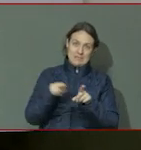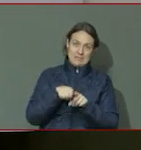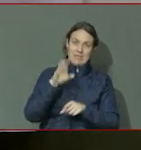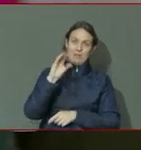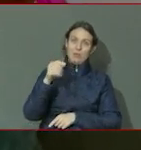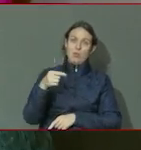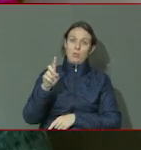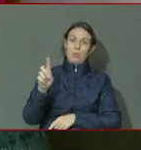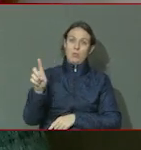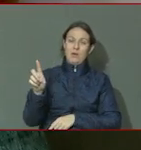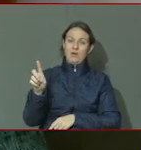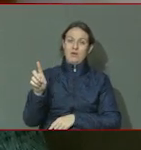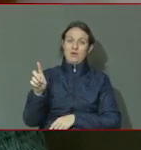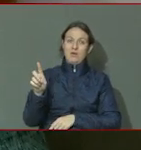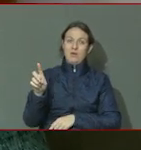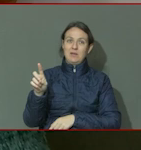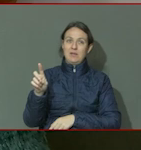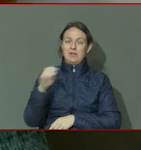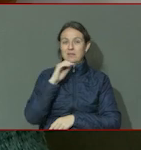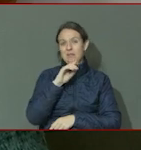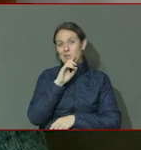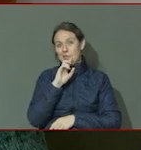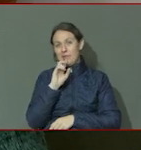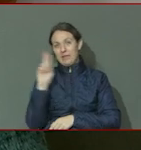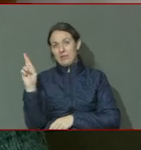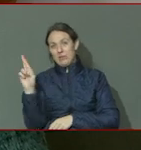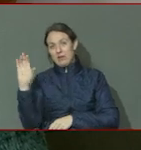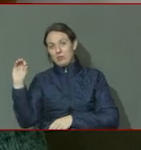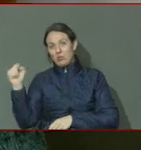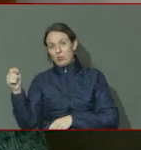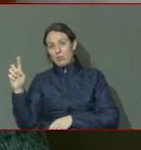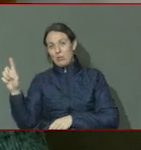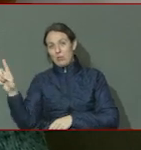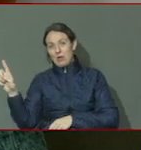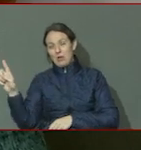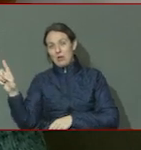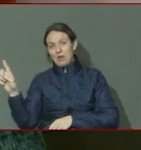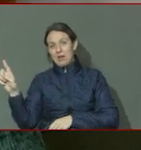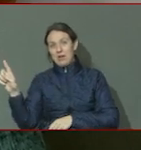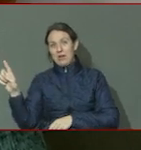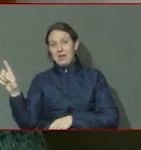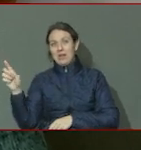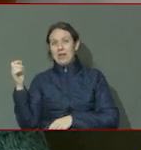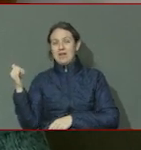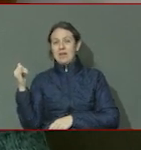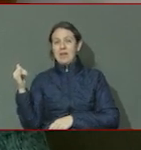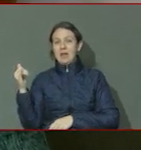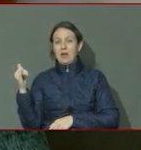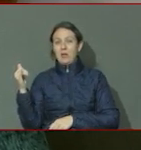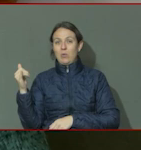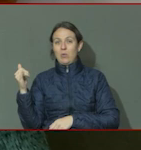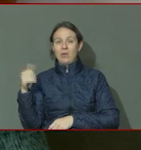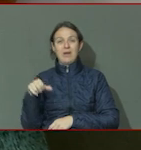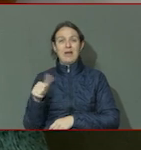well. This one on the right hand side, 0,11. Now to get the other one, I